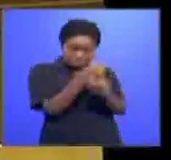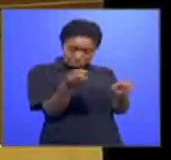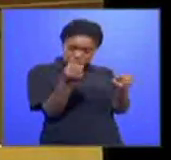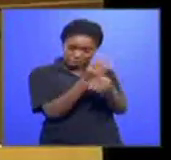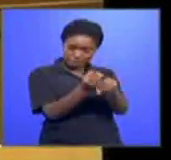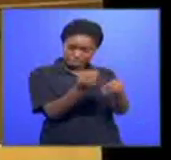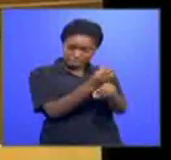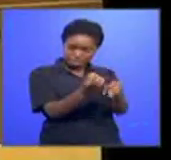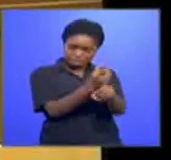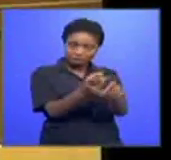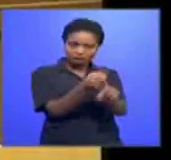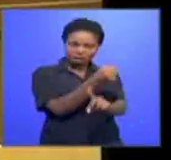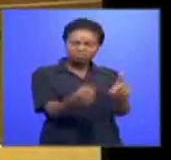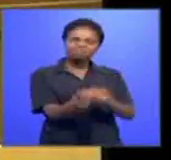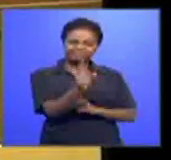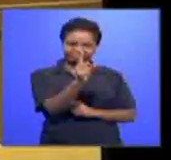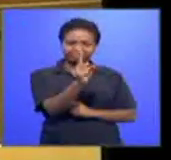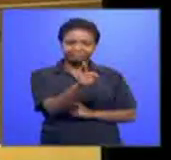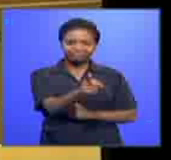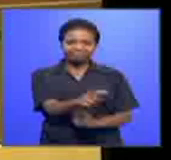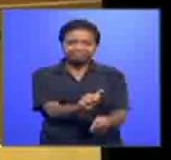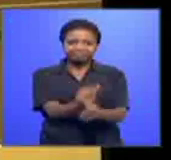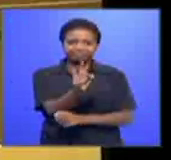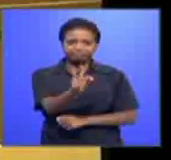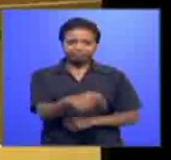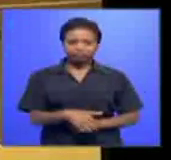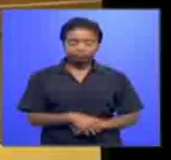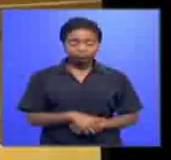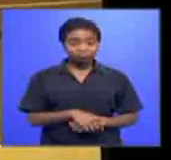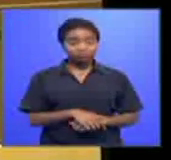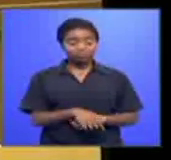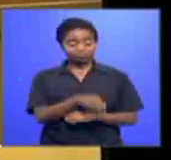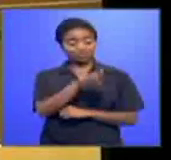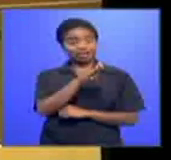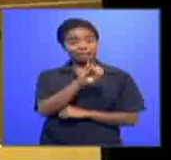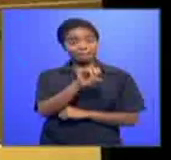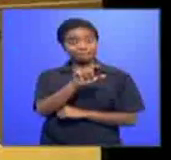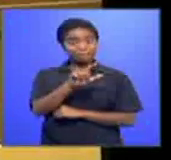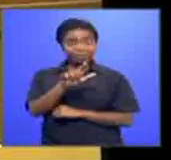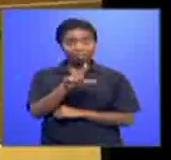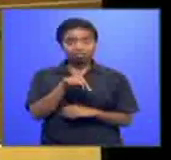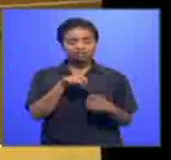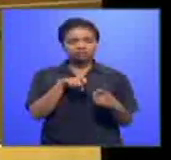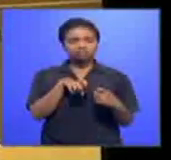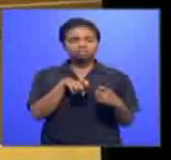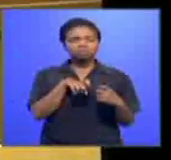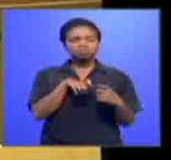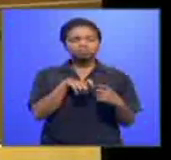Protection from Harassment Bill also deals with harassment by